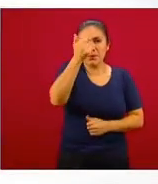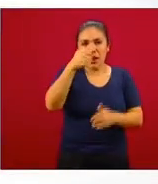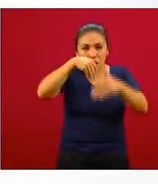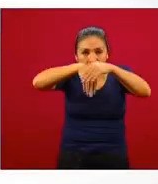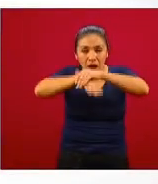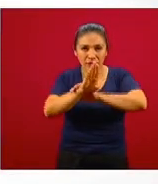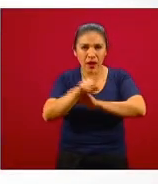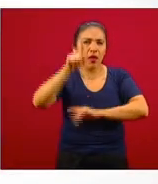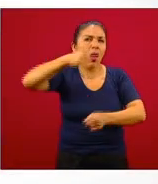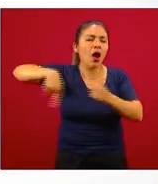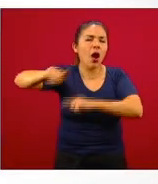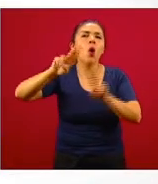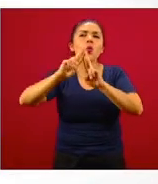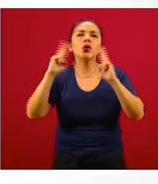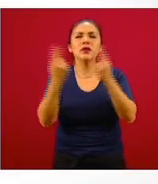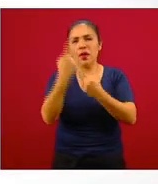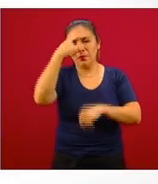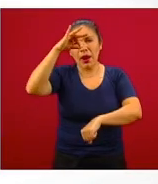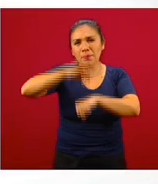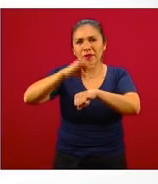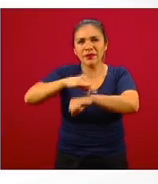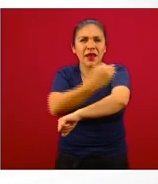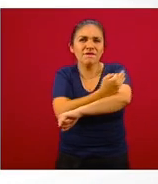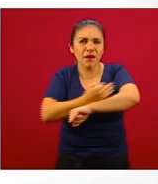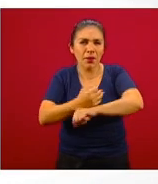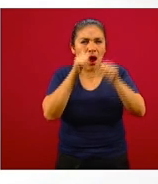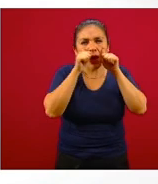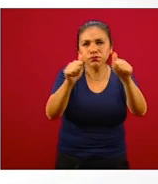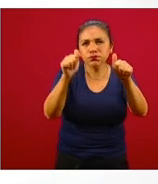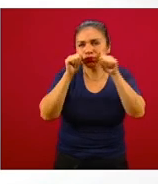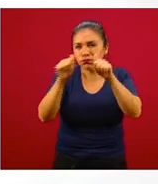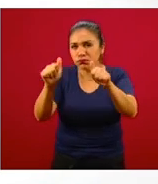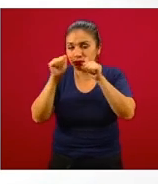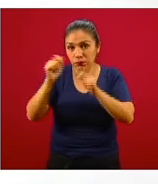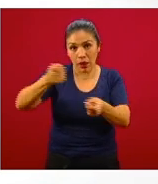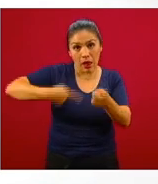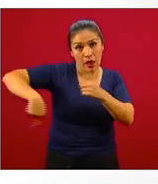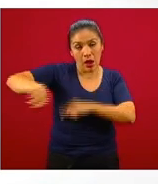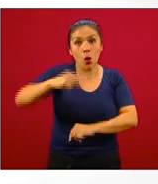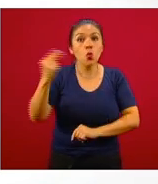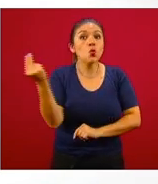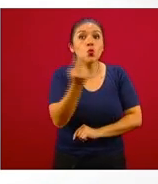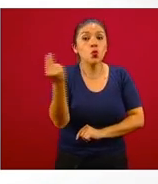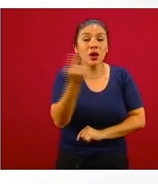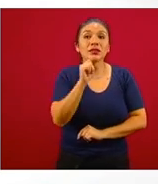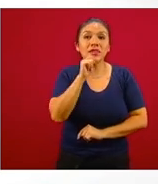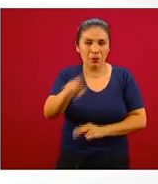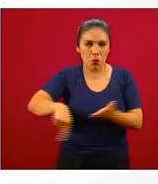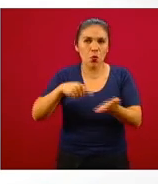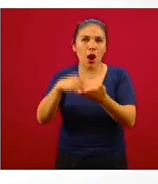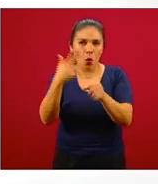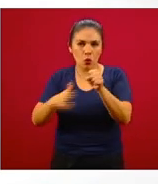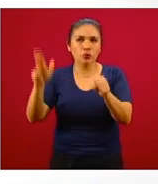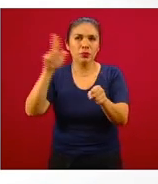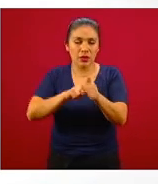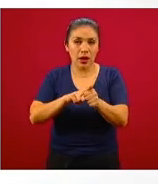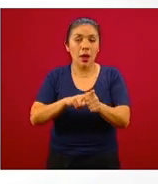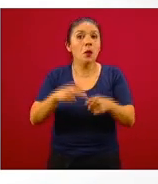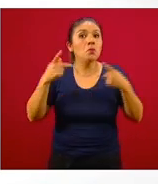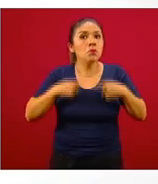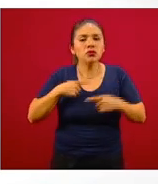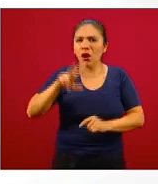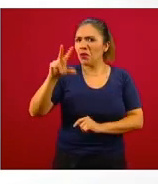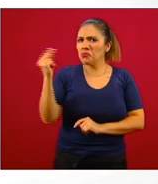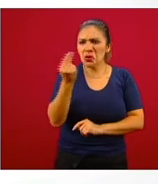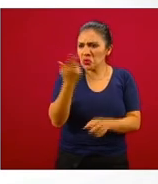evaluation procedure at the beginning so that we can see how serious the patient is. That's